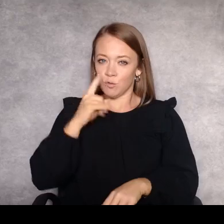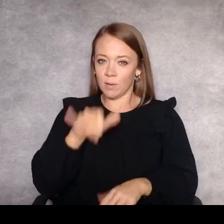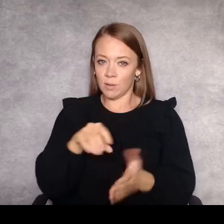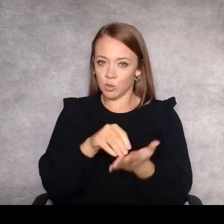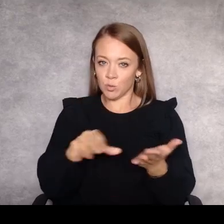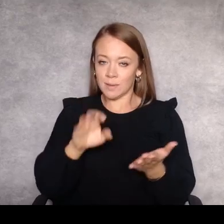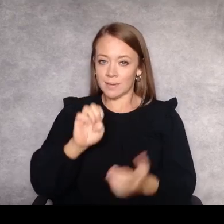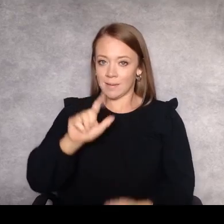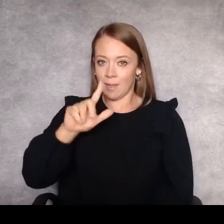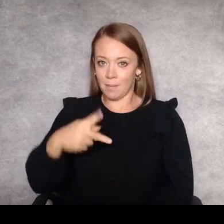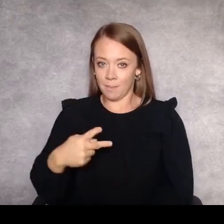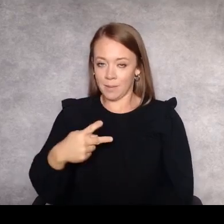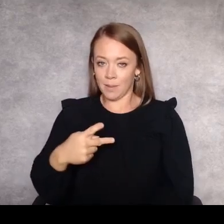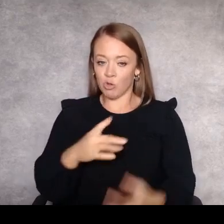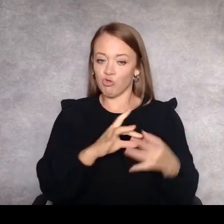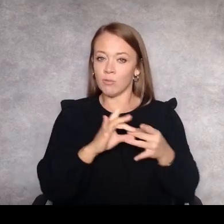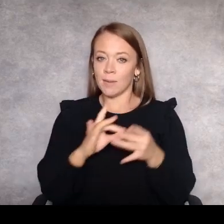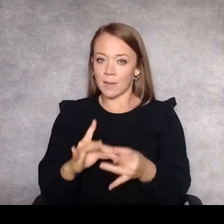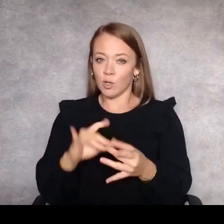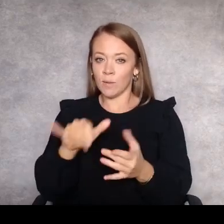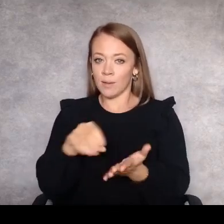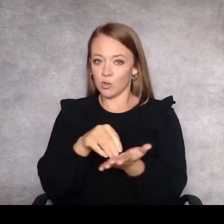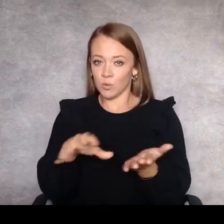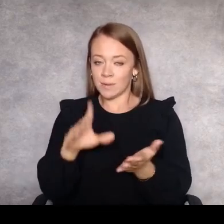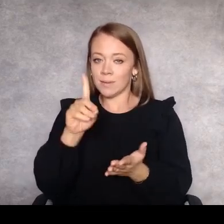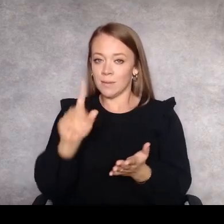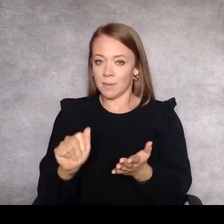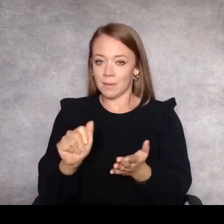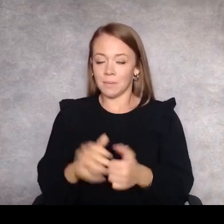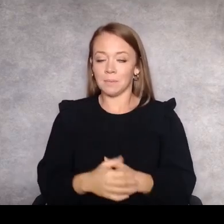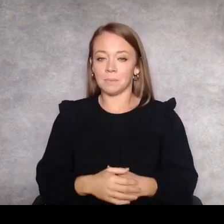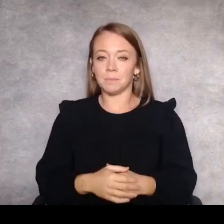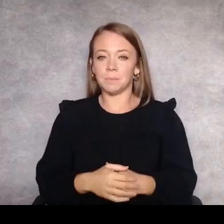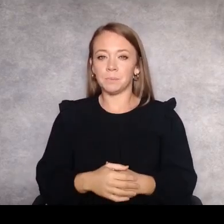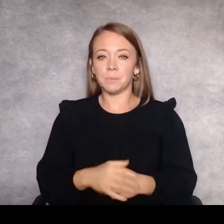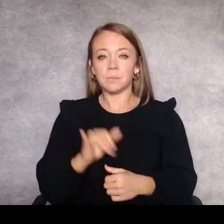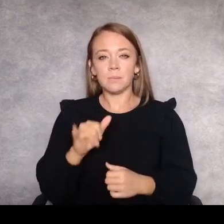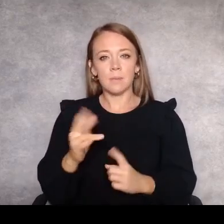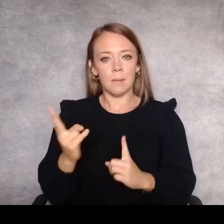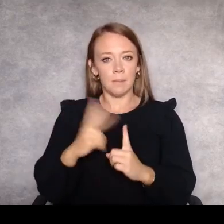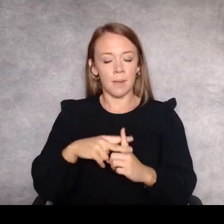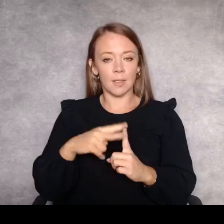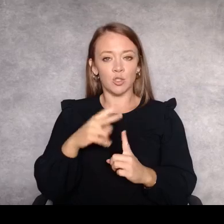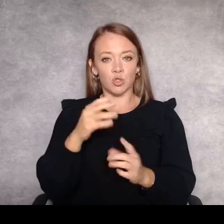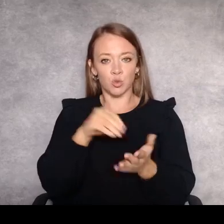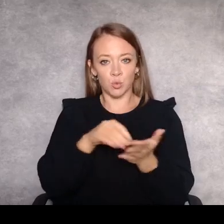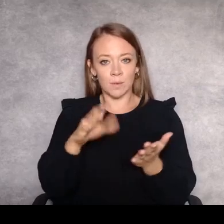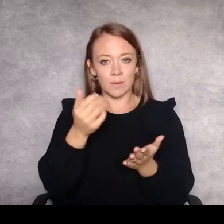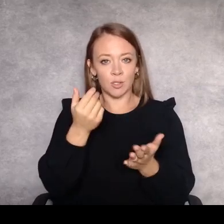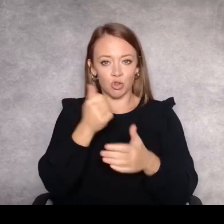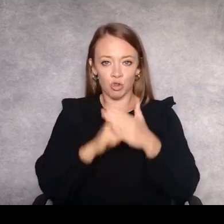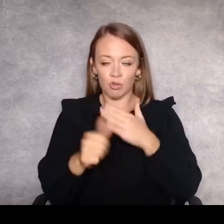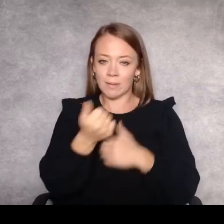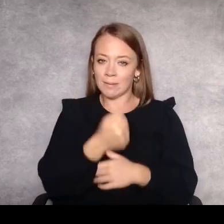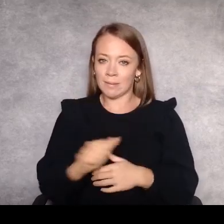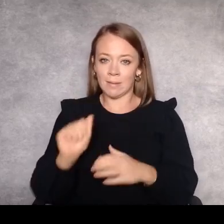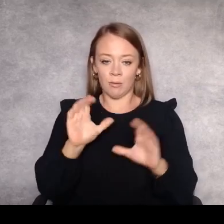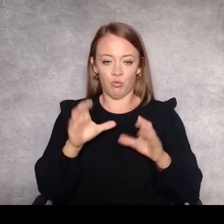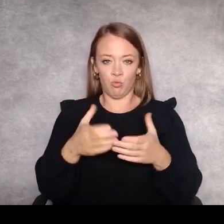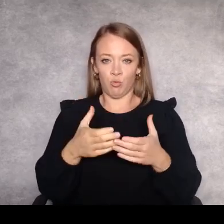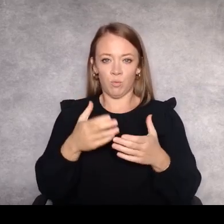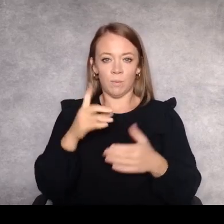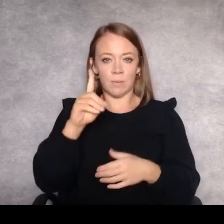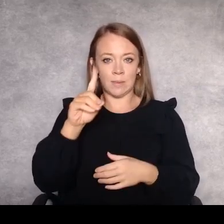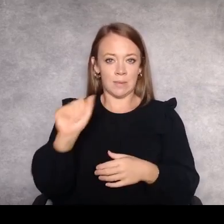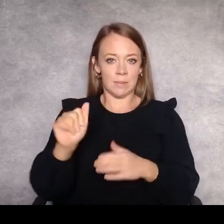analysis of the student's ELP as it relates to the student's disability. This applies to students under any category